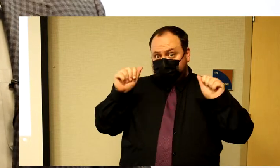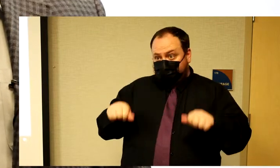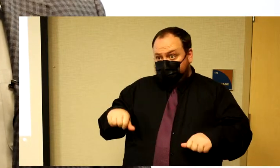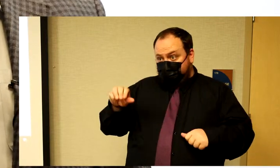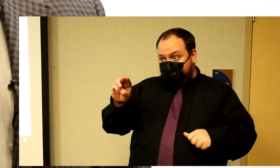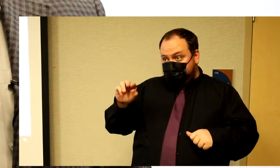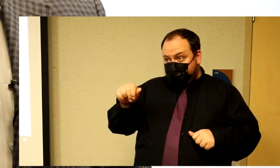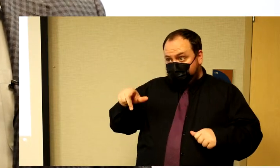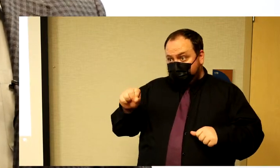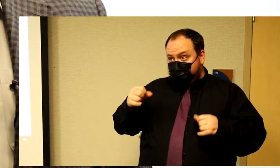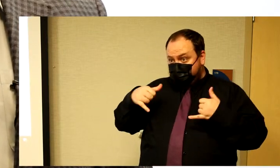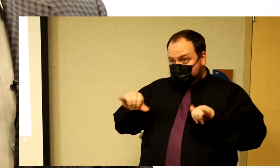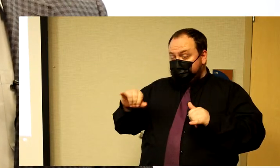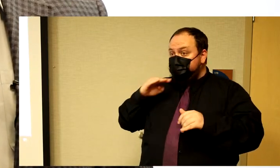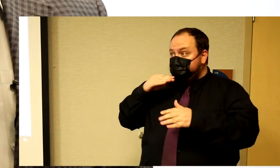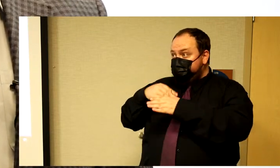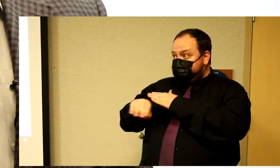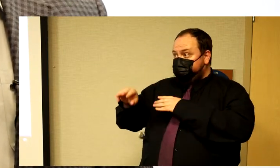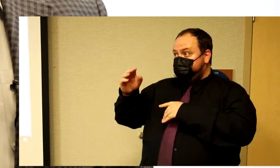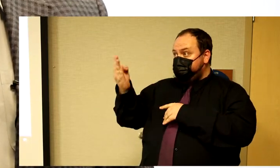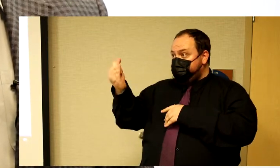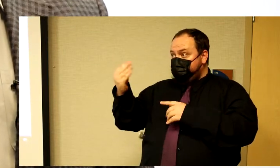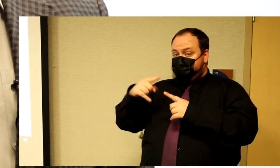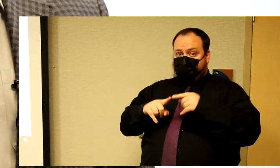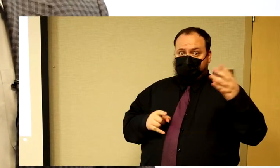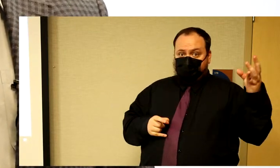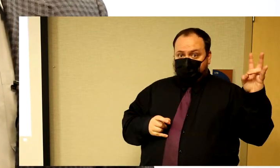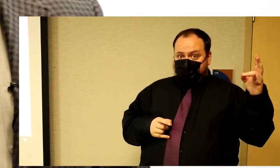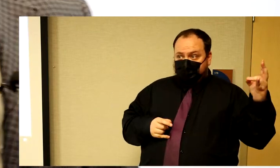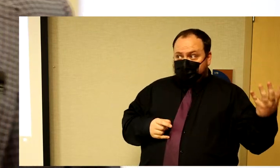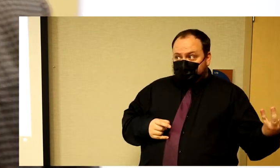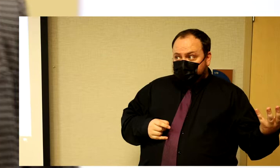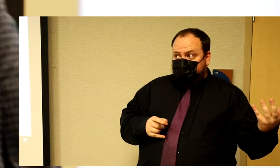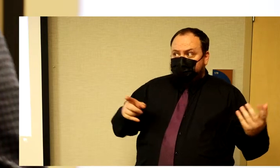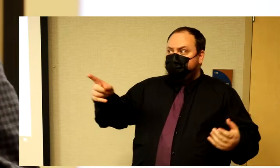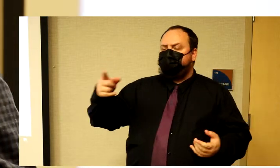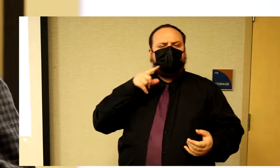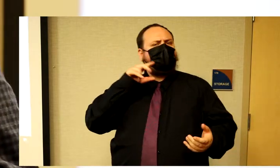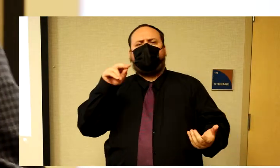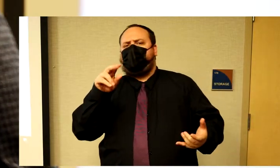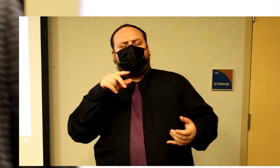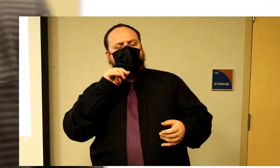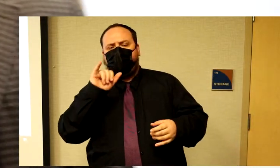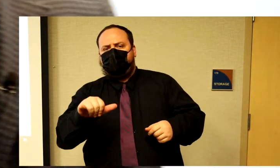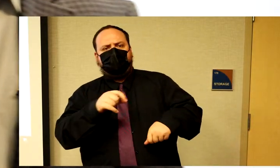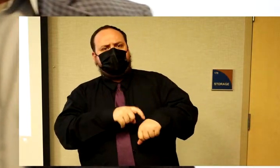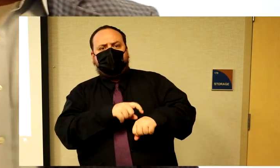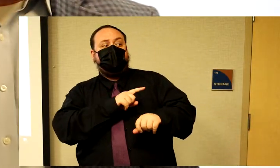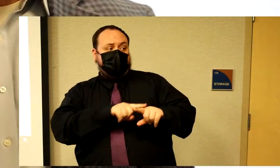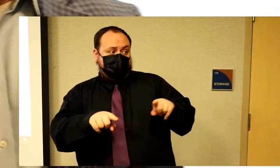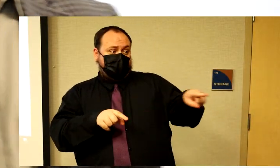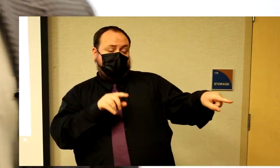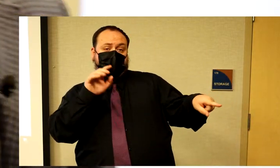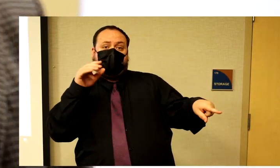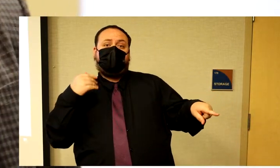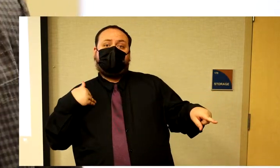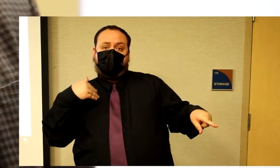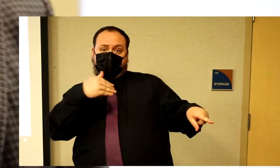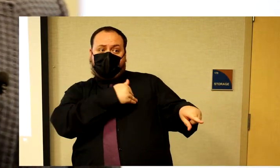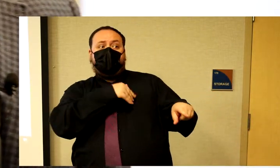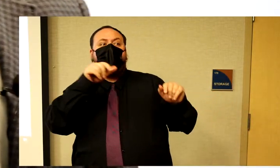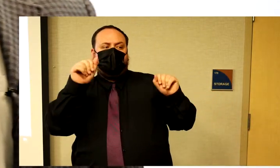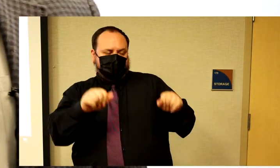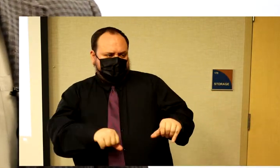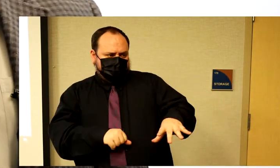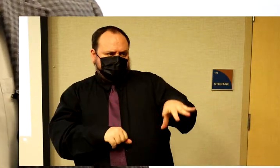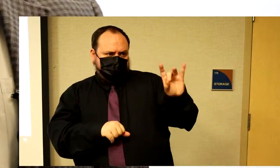be submitted on the 14th through the 17th? Because it's still... Well, no, not at that point, but So if the board can pick a date Yeah. earlier